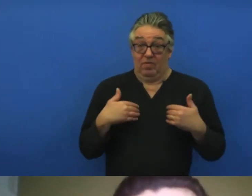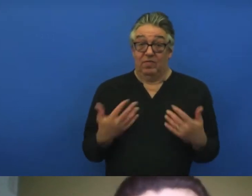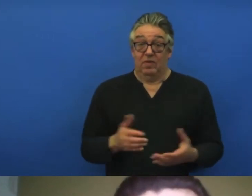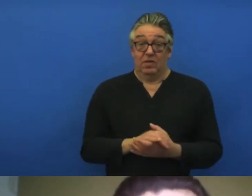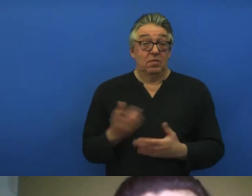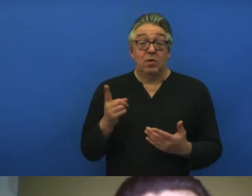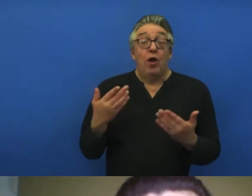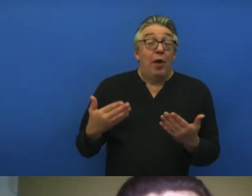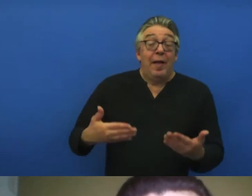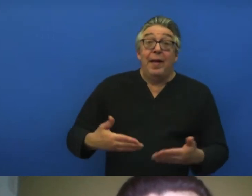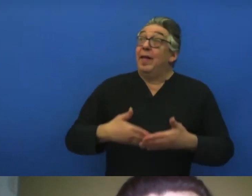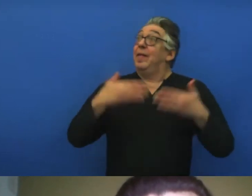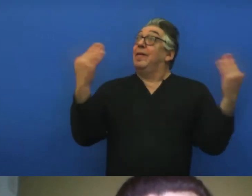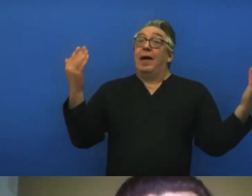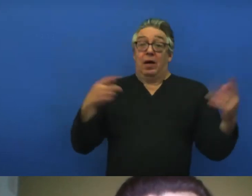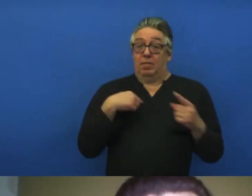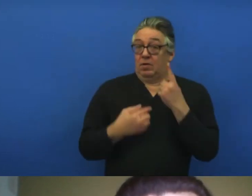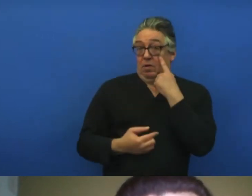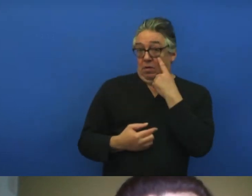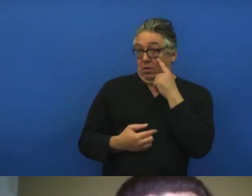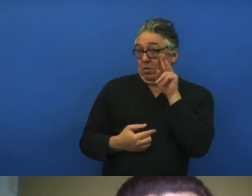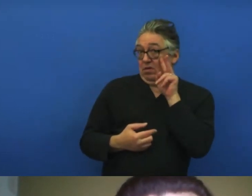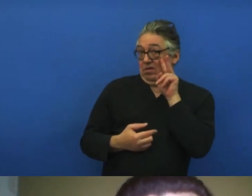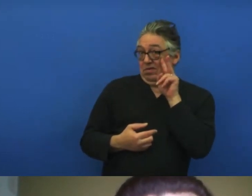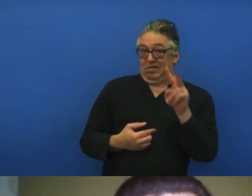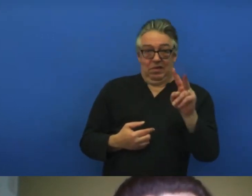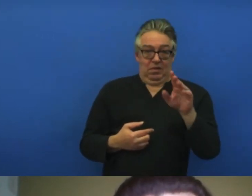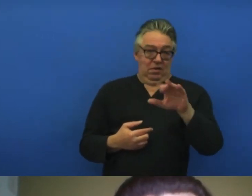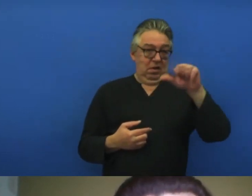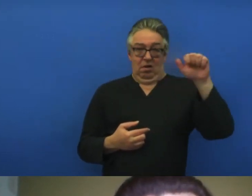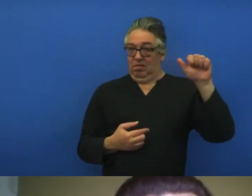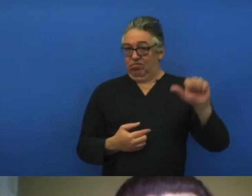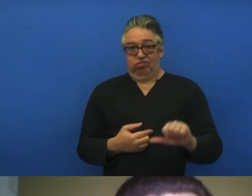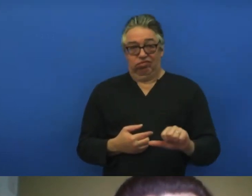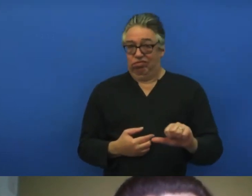great difficulties seeing with my functioning eye.